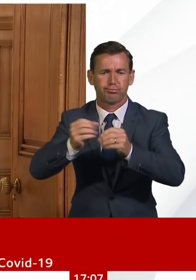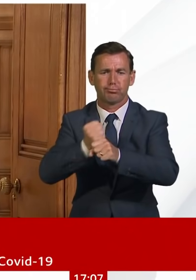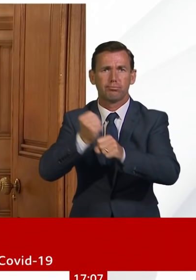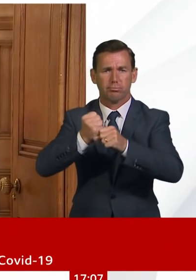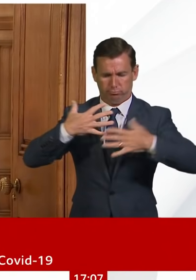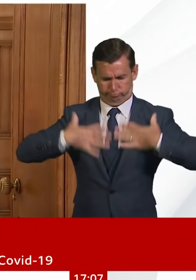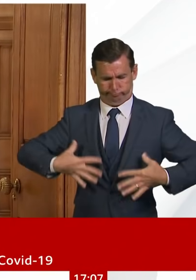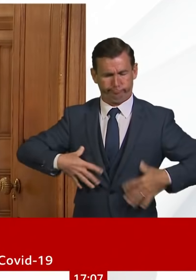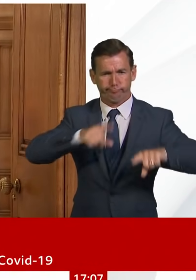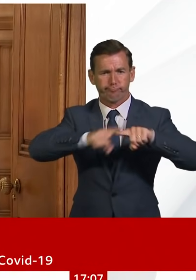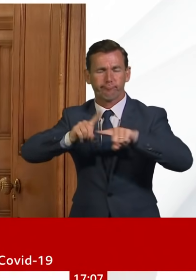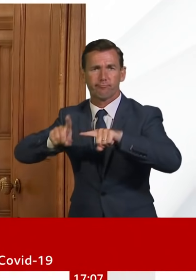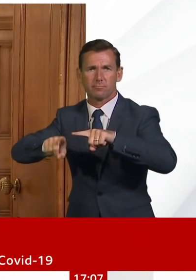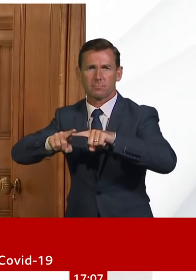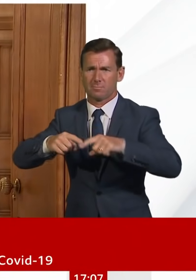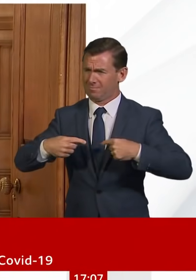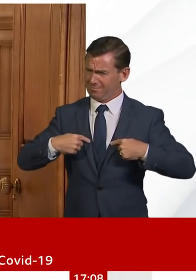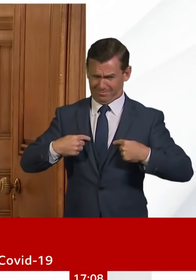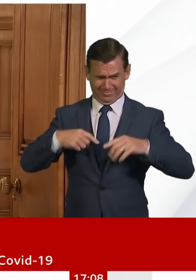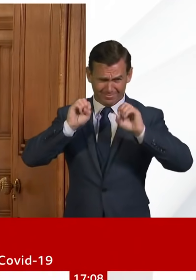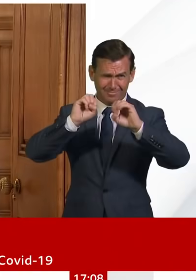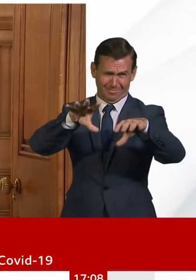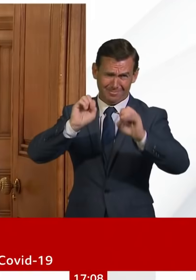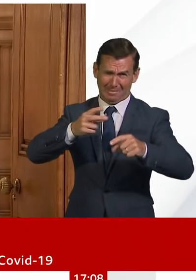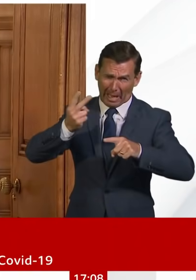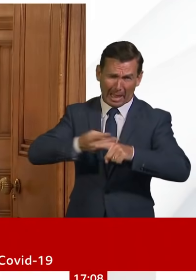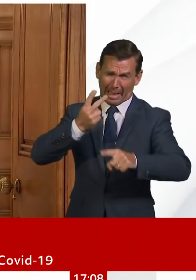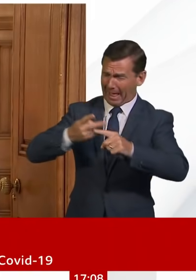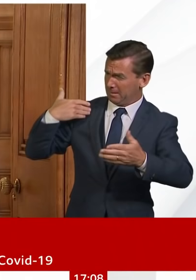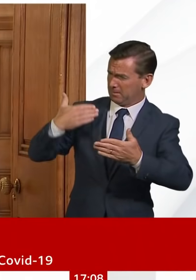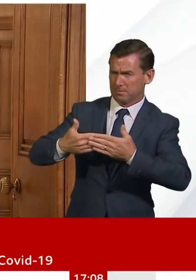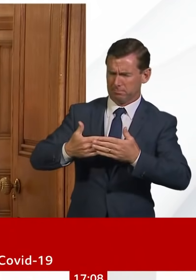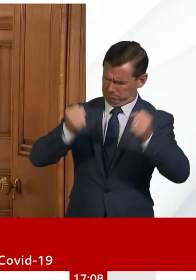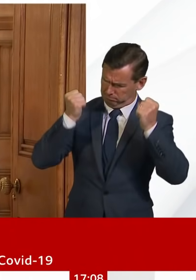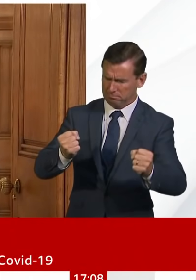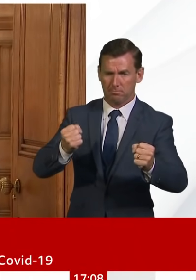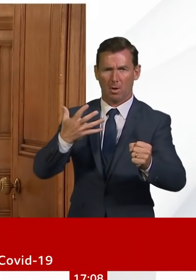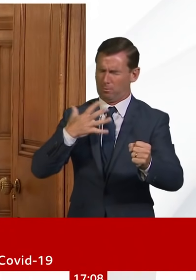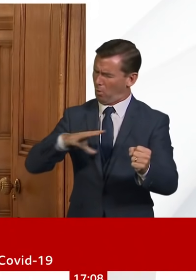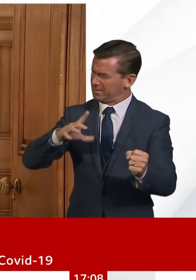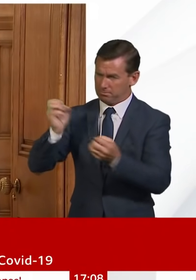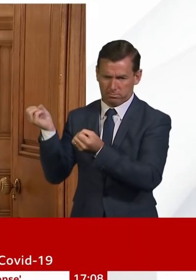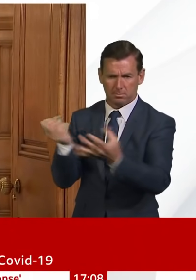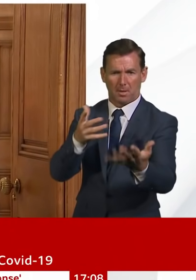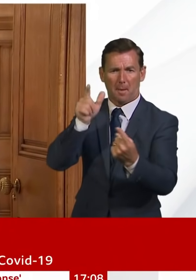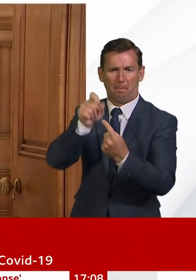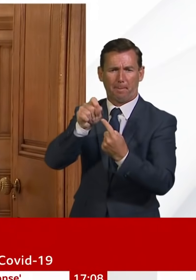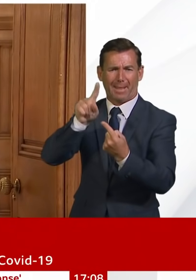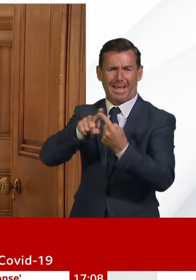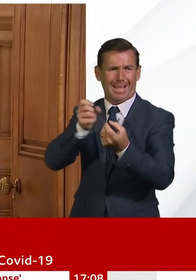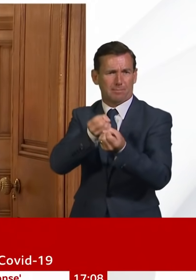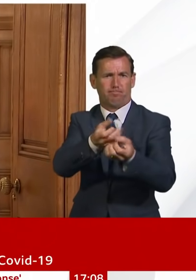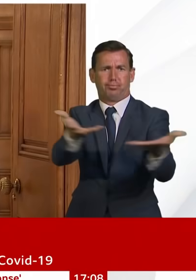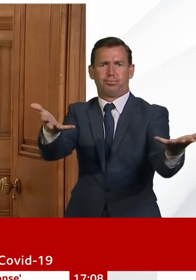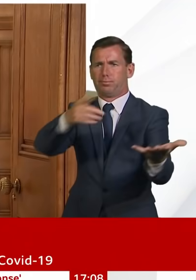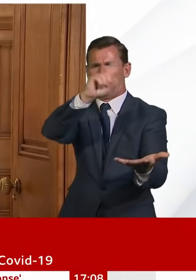I am determined to get people the PPE that they need. This is a 24/7 operation.